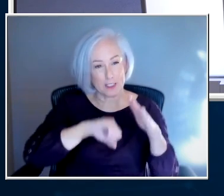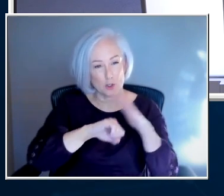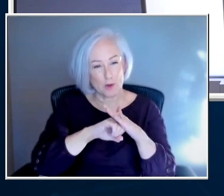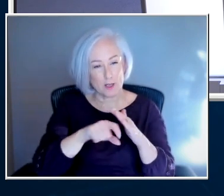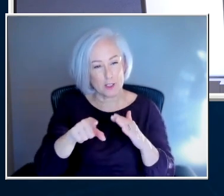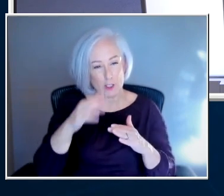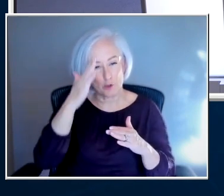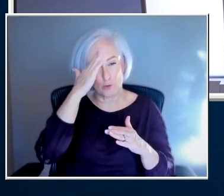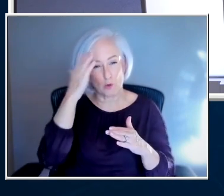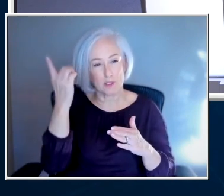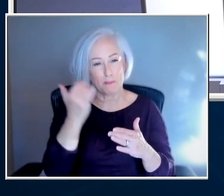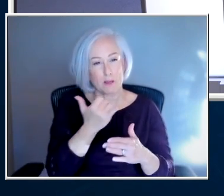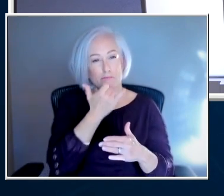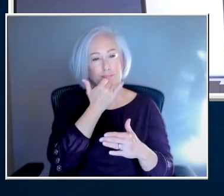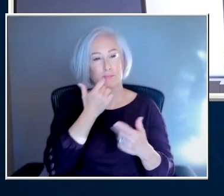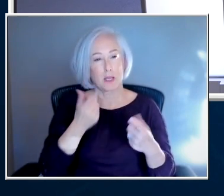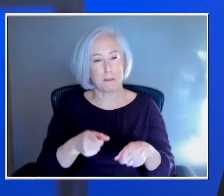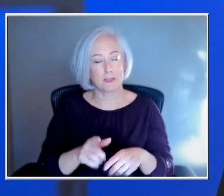wrong?